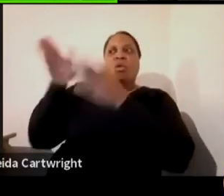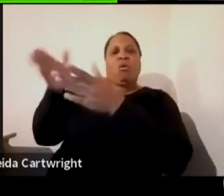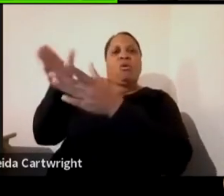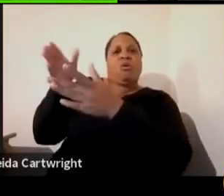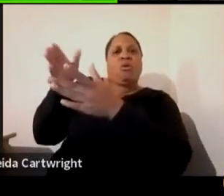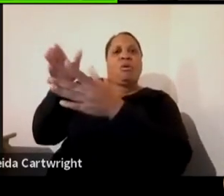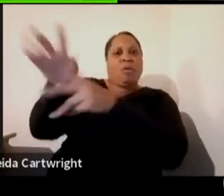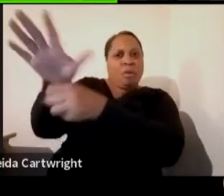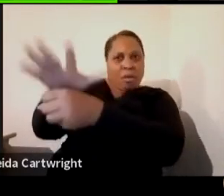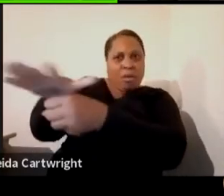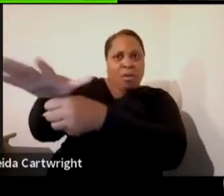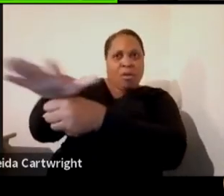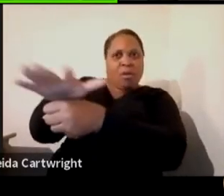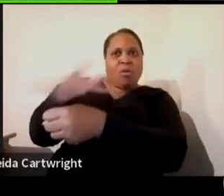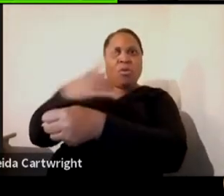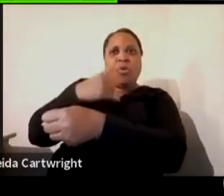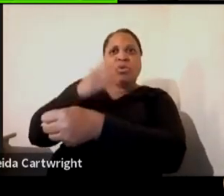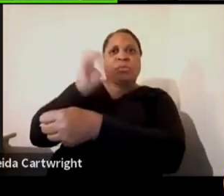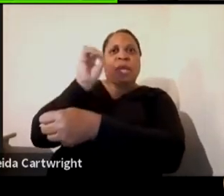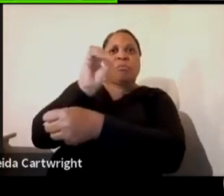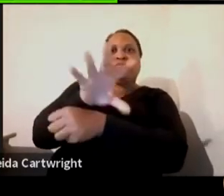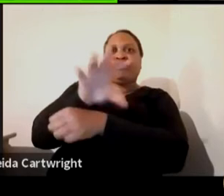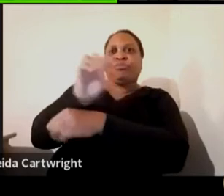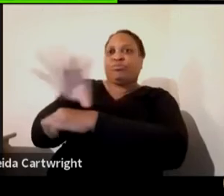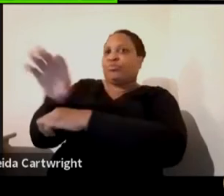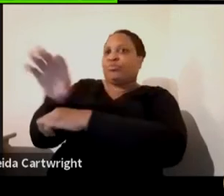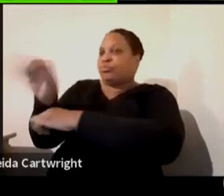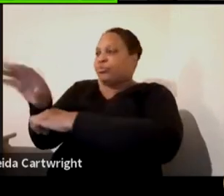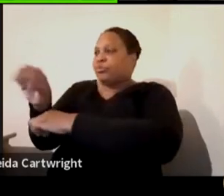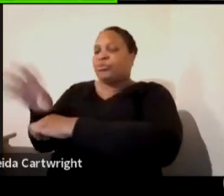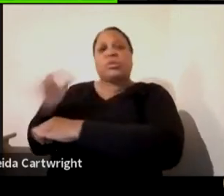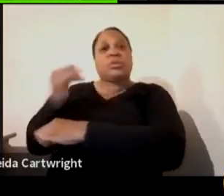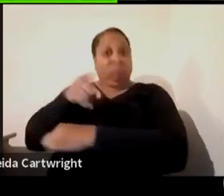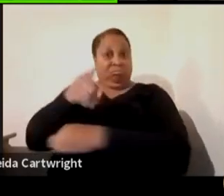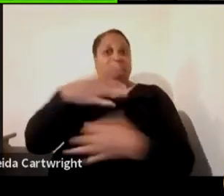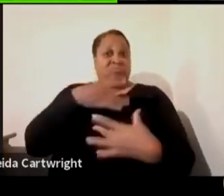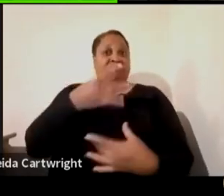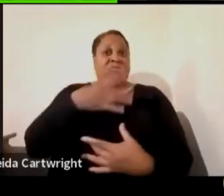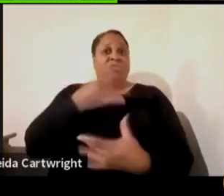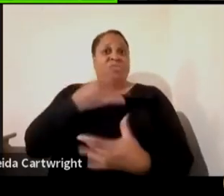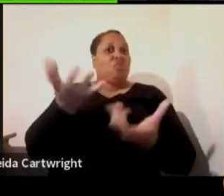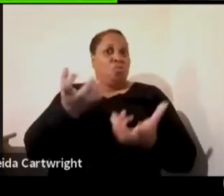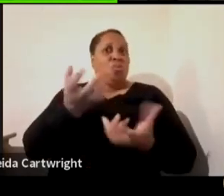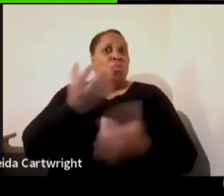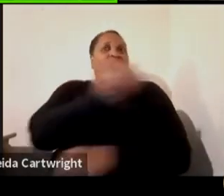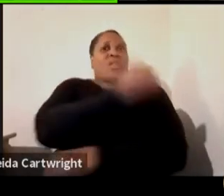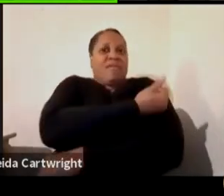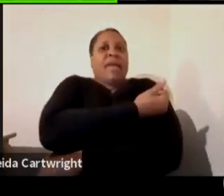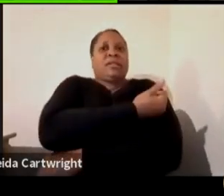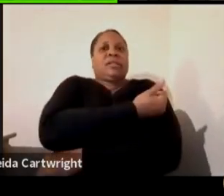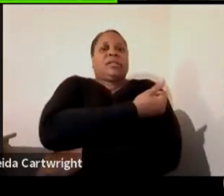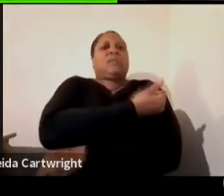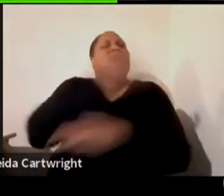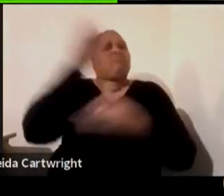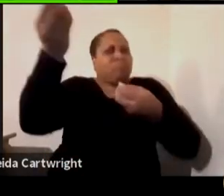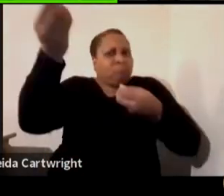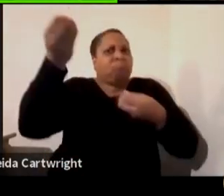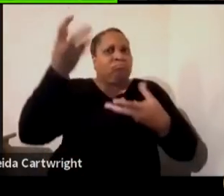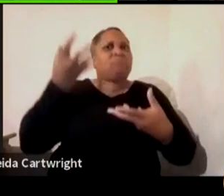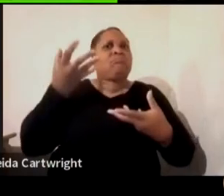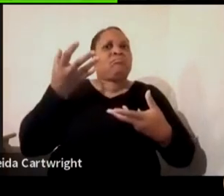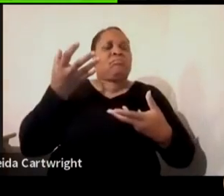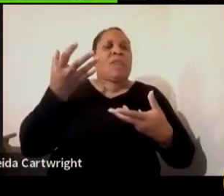been sending information to individuals to say, if you're interested in having the vaccine, please let us know, because what will happen,